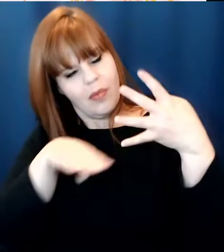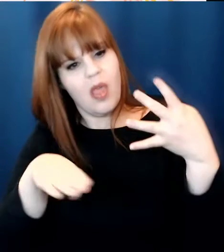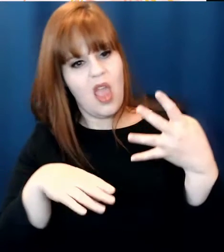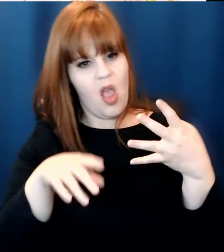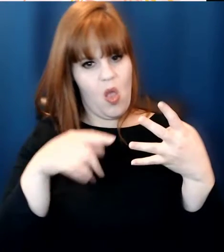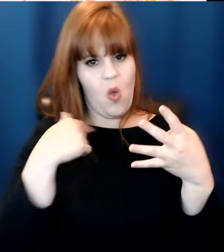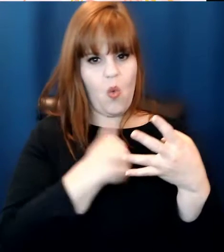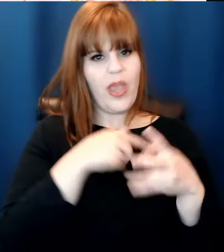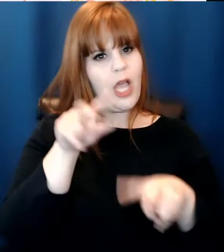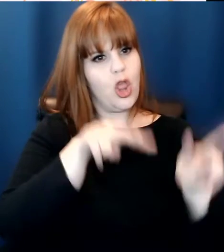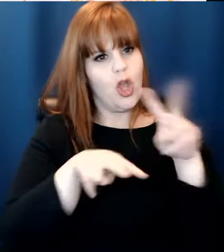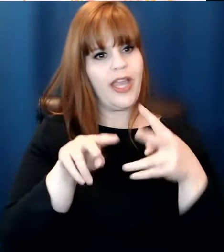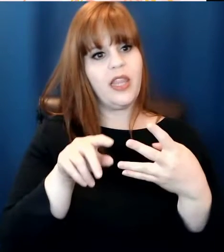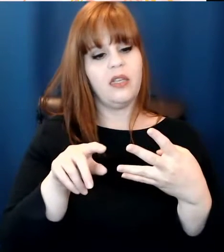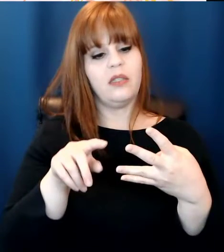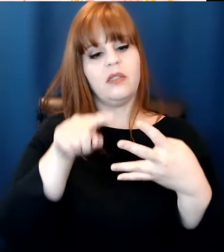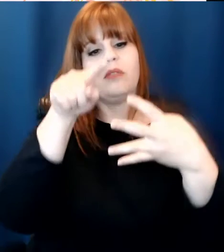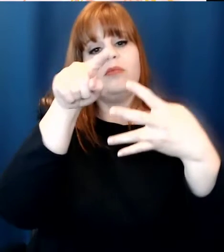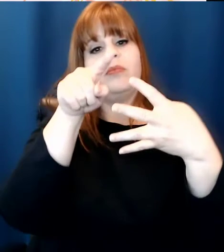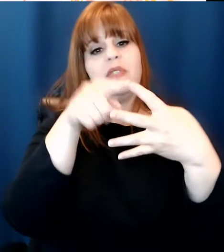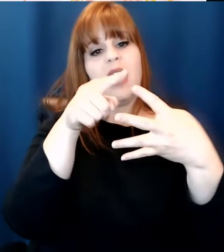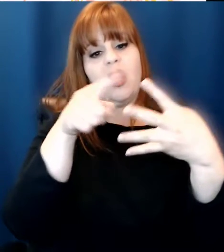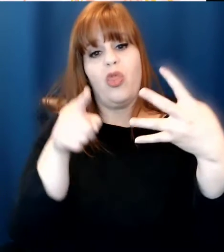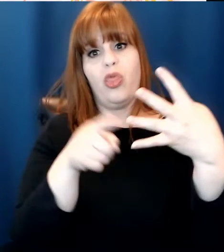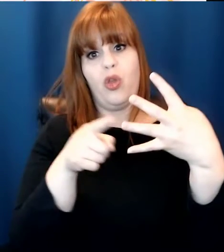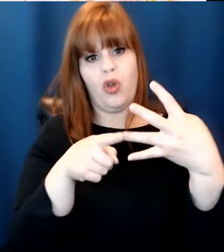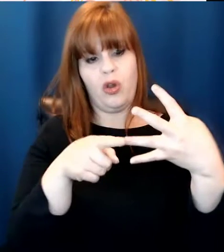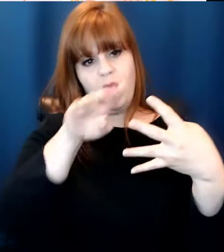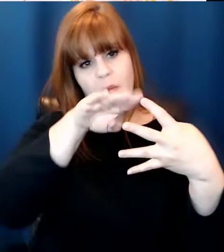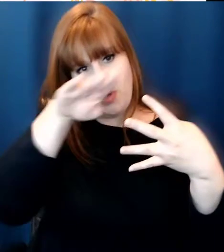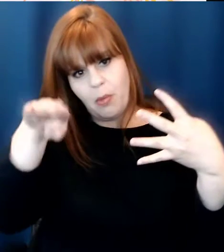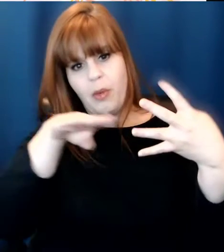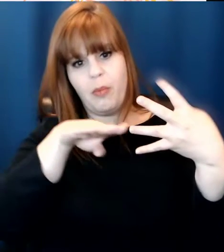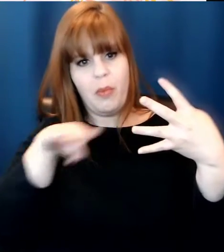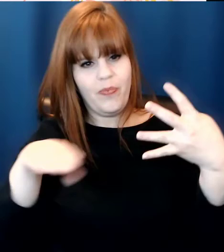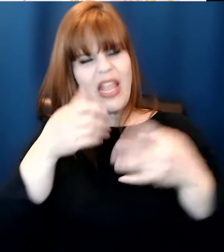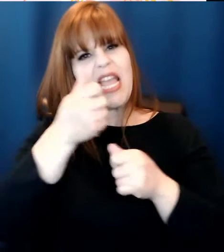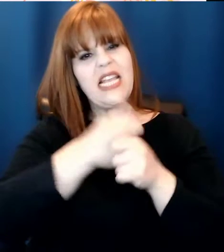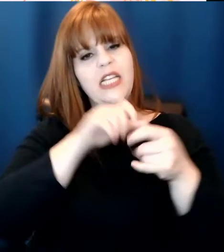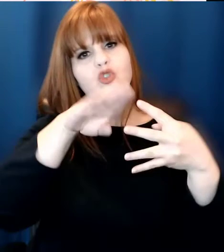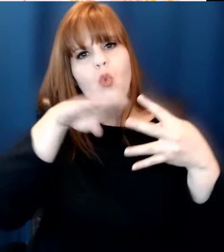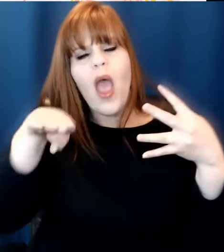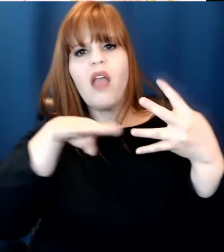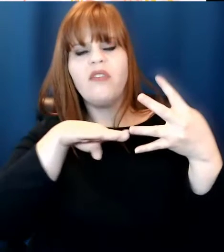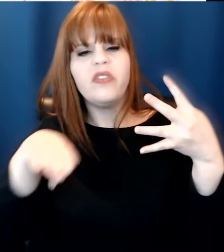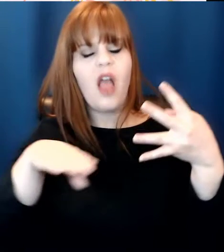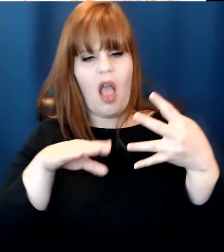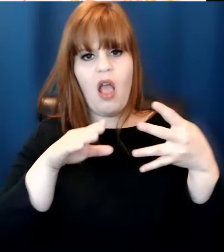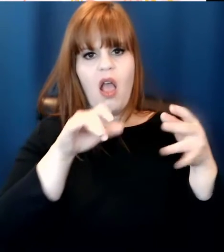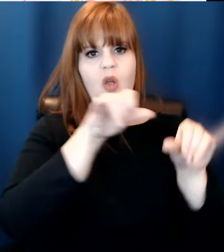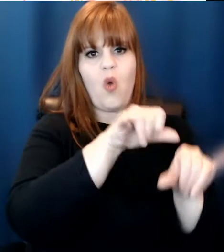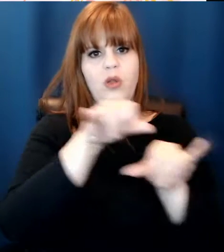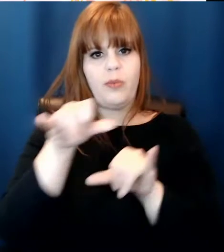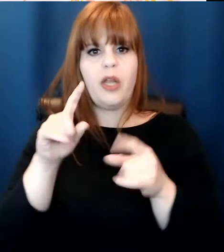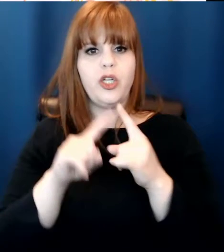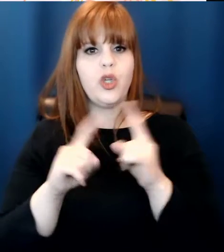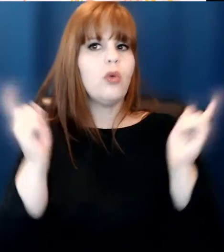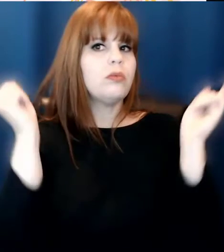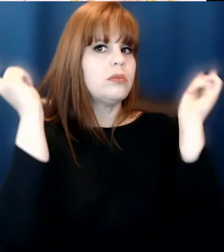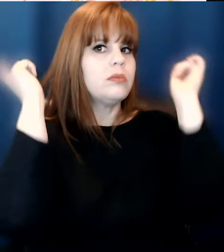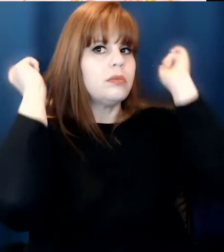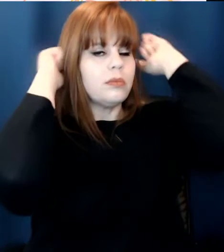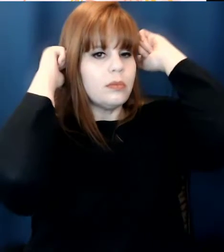these second and third ones here. Though each of these waves here are corresponding to electrodes on